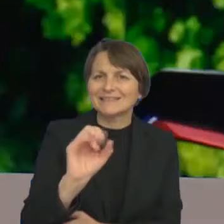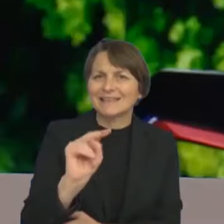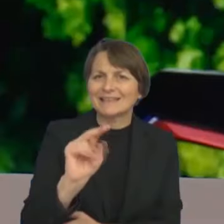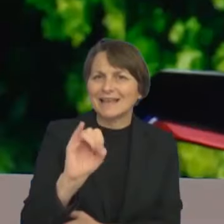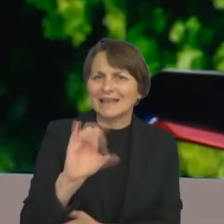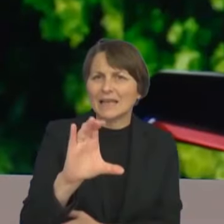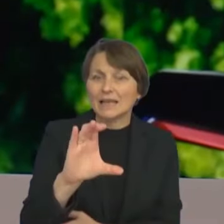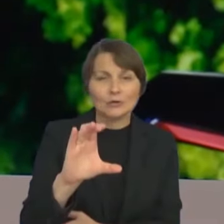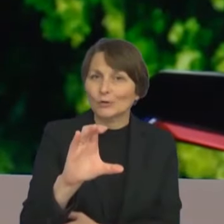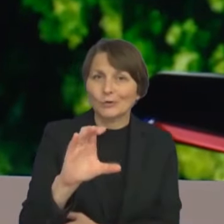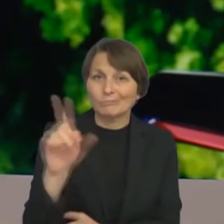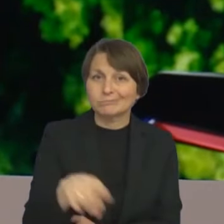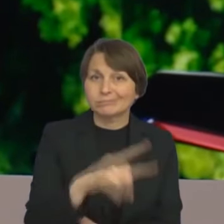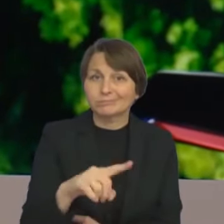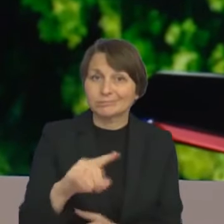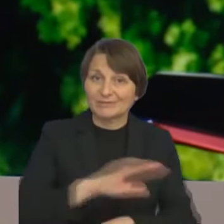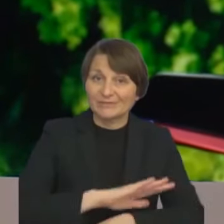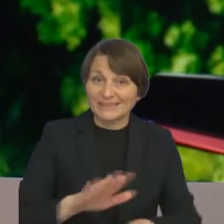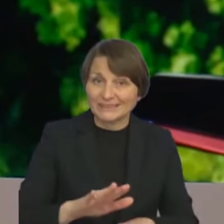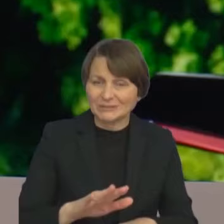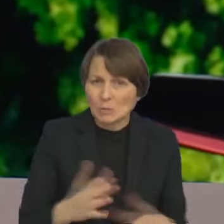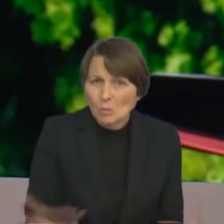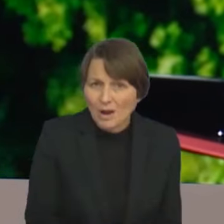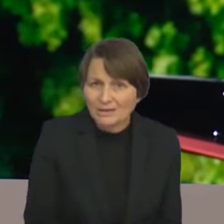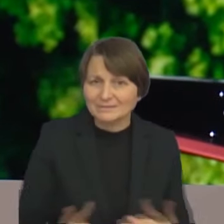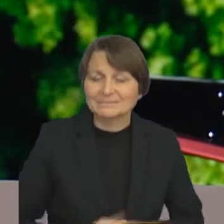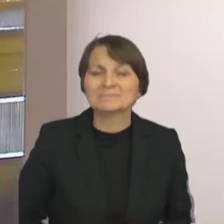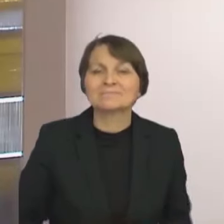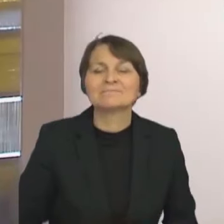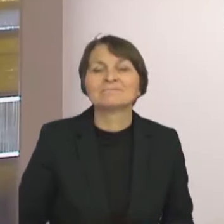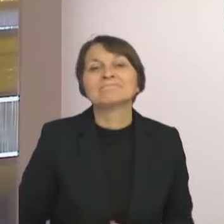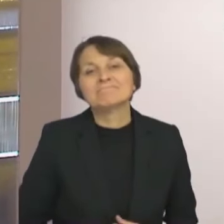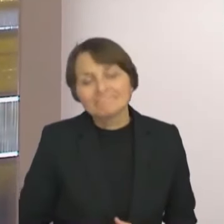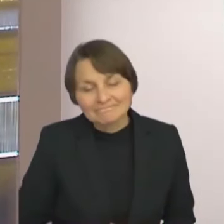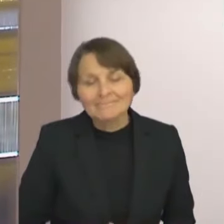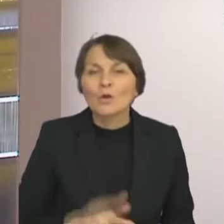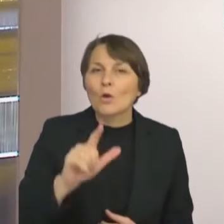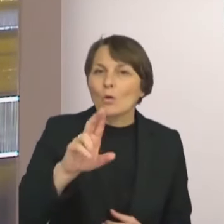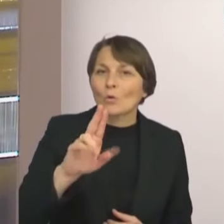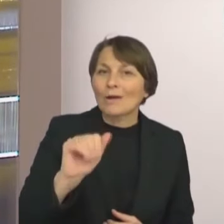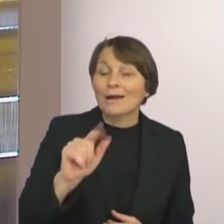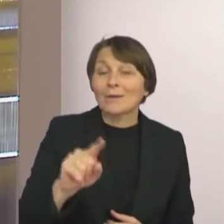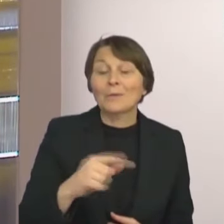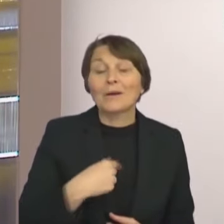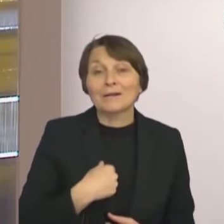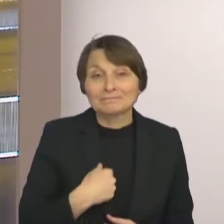Luca, I think you can answer that. Well, Luca, the mayor says, I think that that's an exceptional car, frankly.